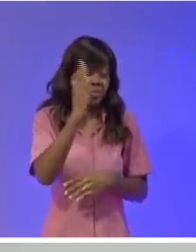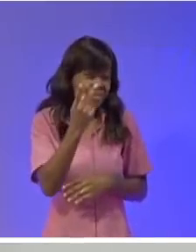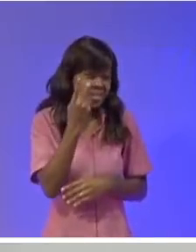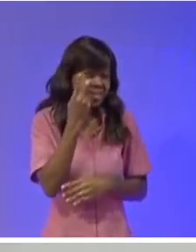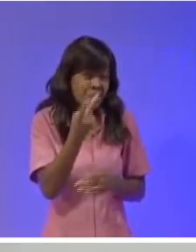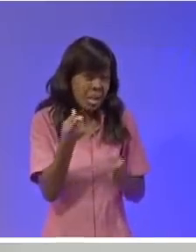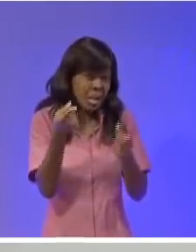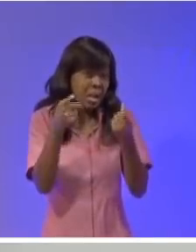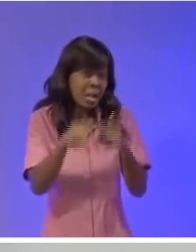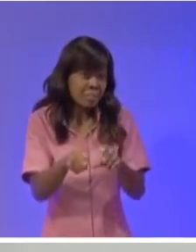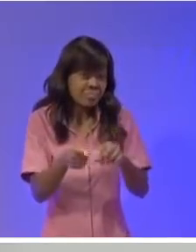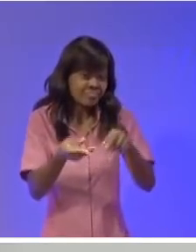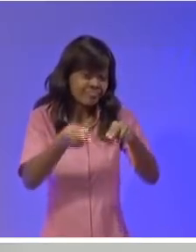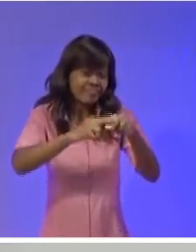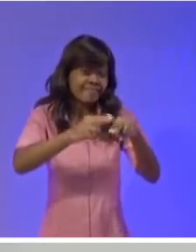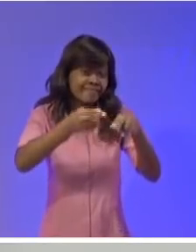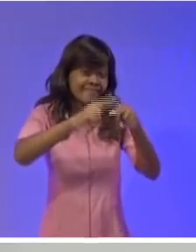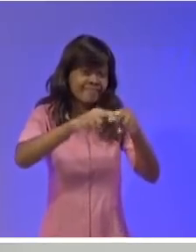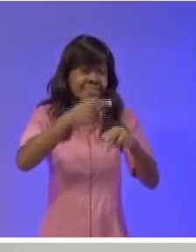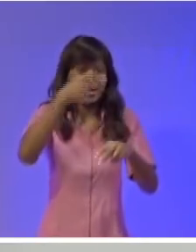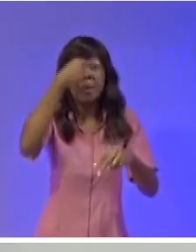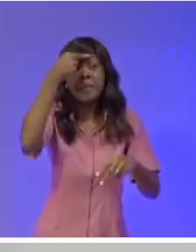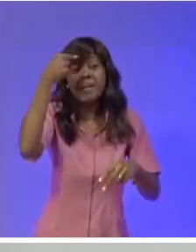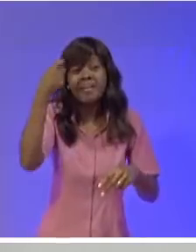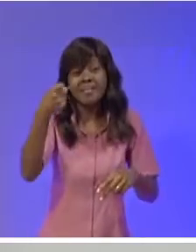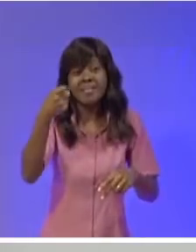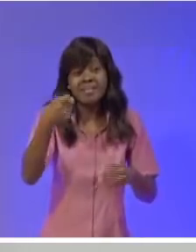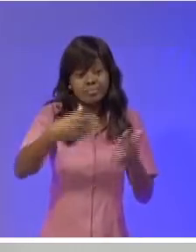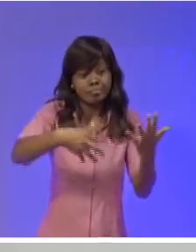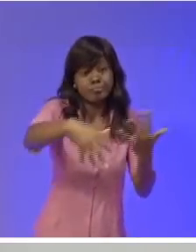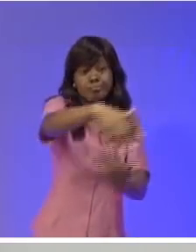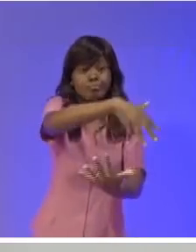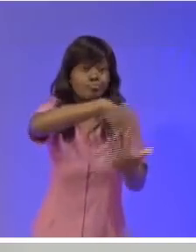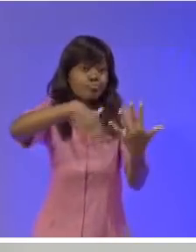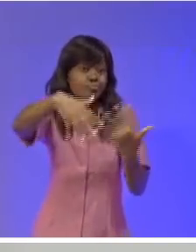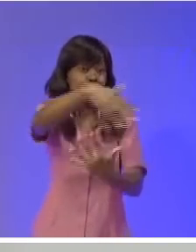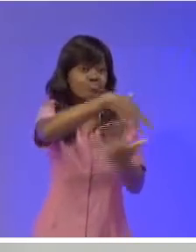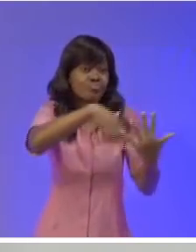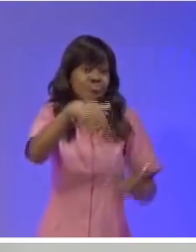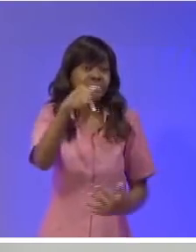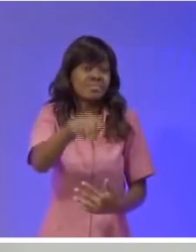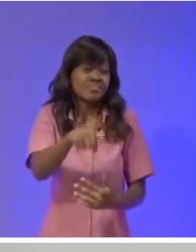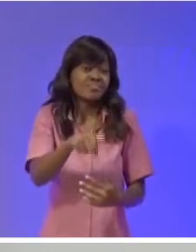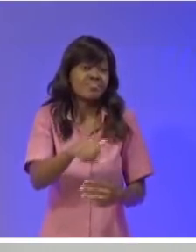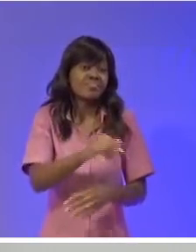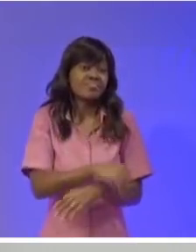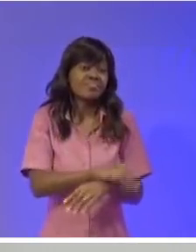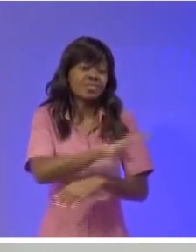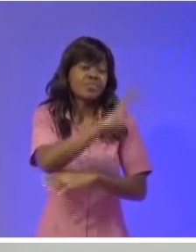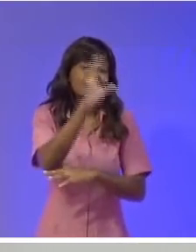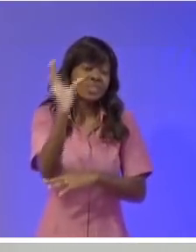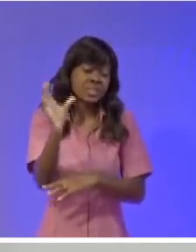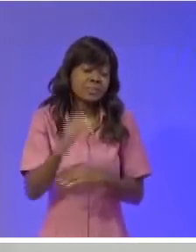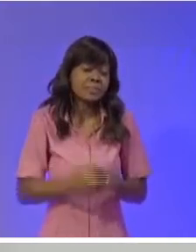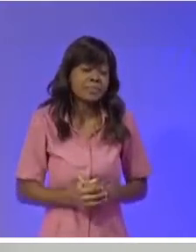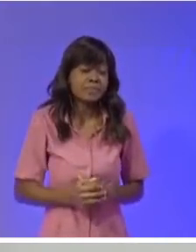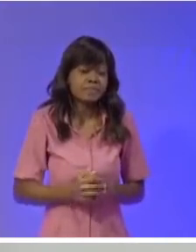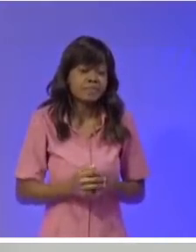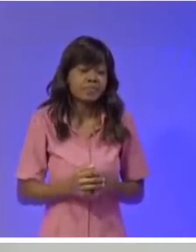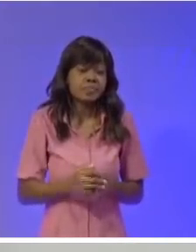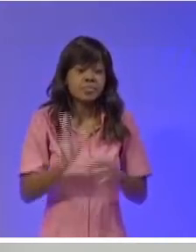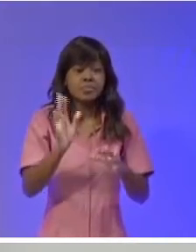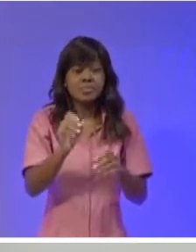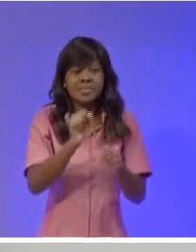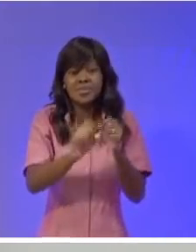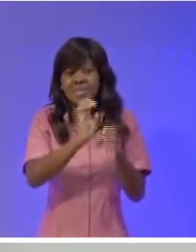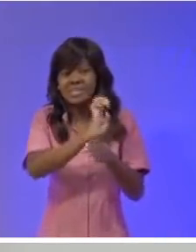it in the newspapers and you saw it there from about the end of the first week in January. Please don't add to